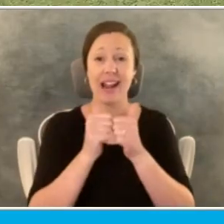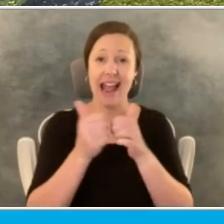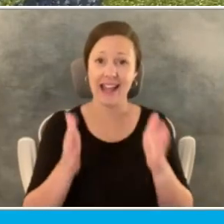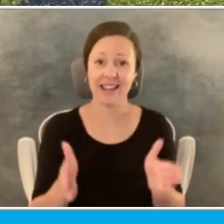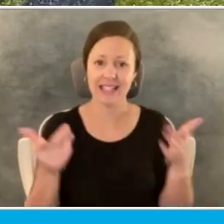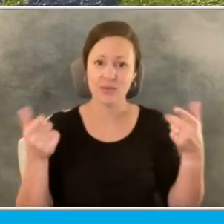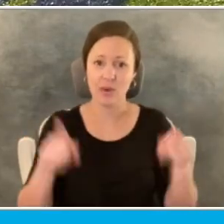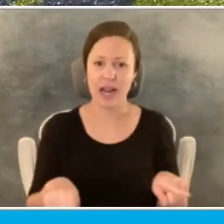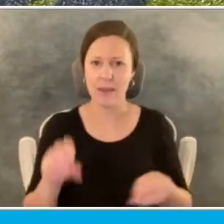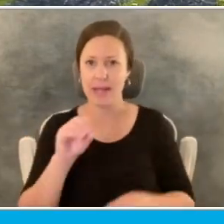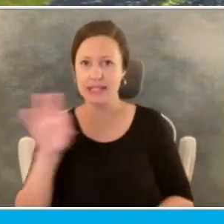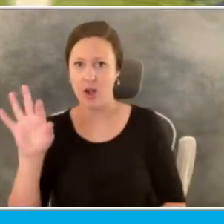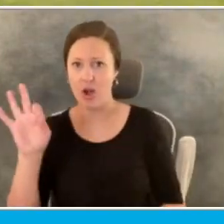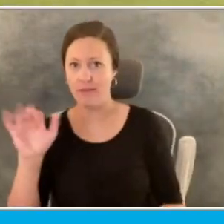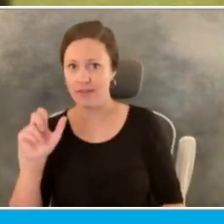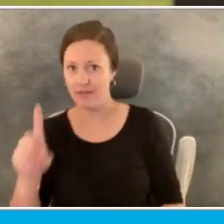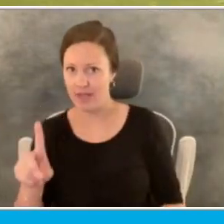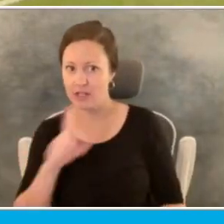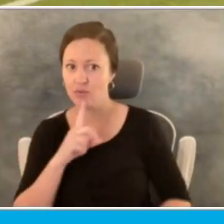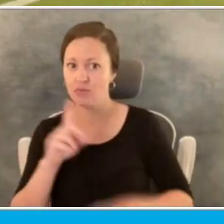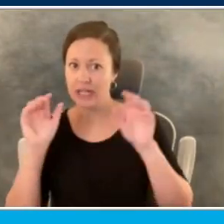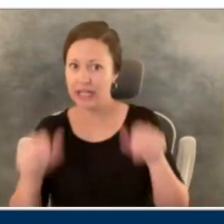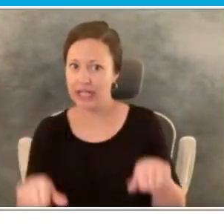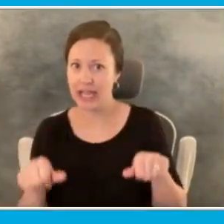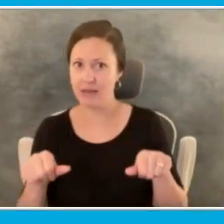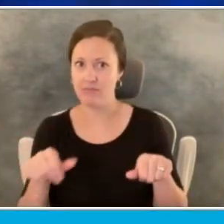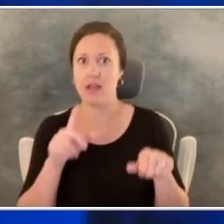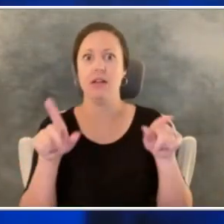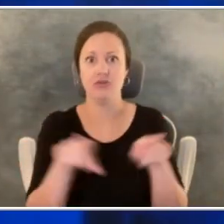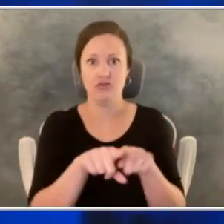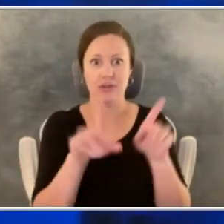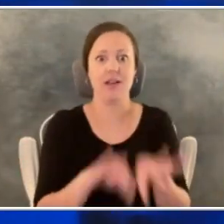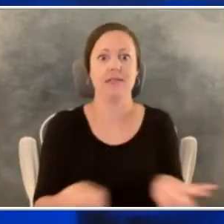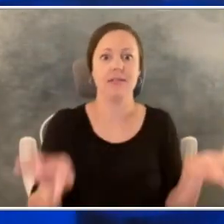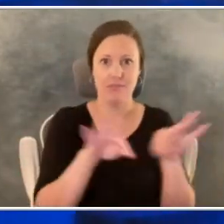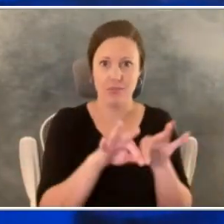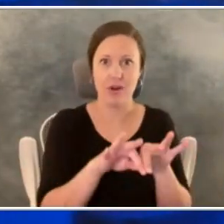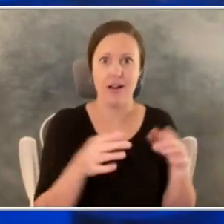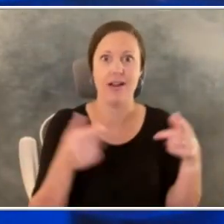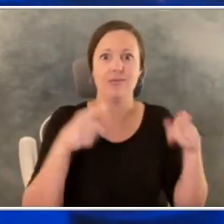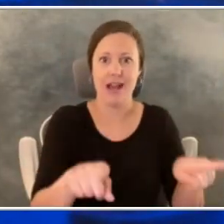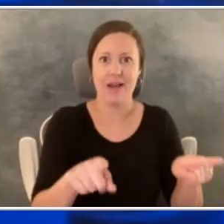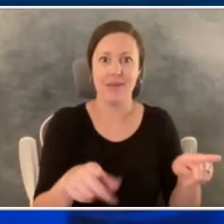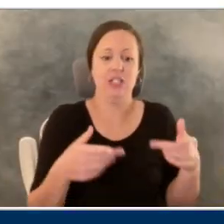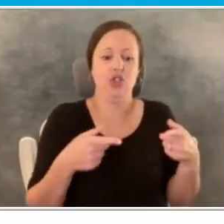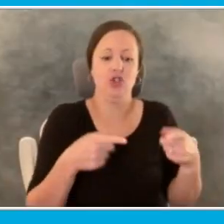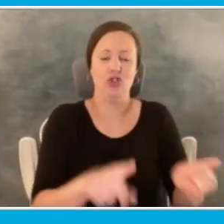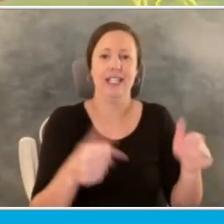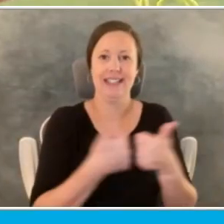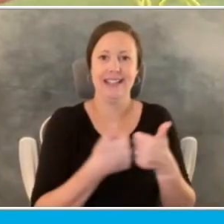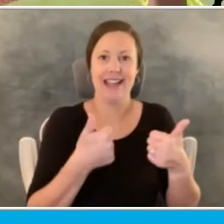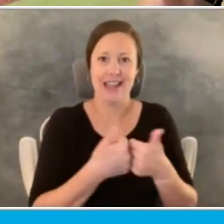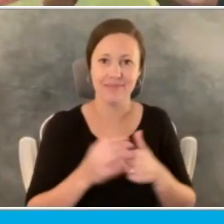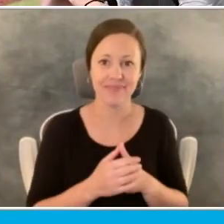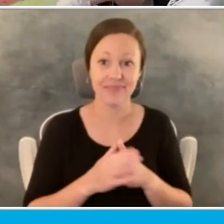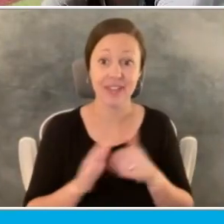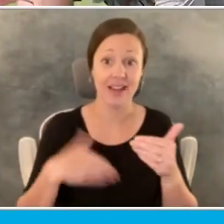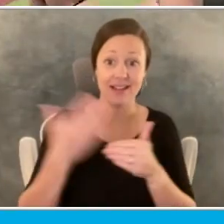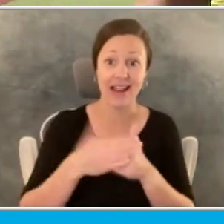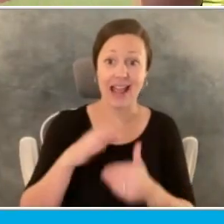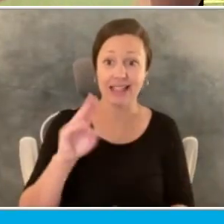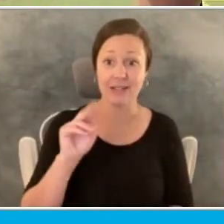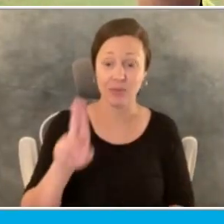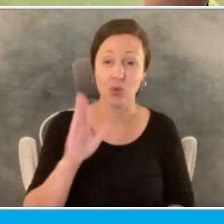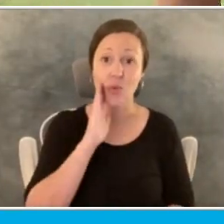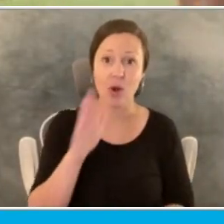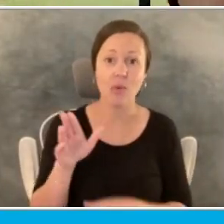the field can be just as crucial as game day. I'm Jessica Lovell on the next Morning Medical Update. We take a closer